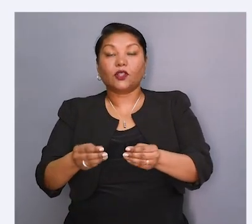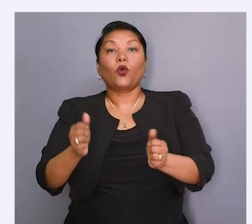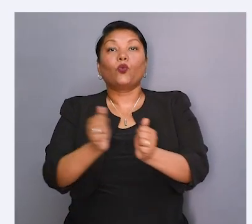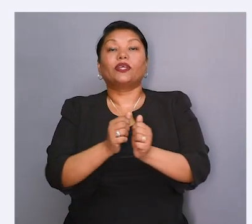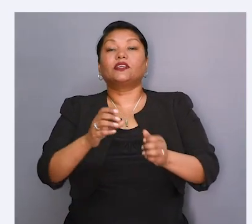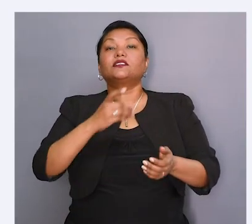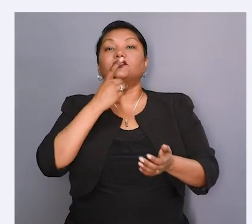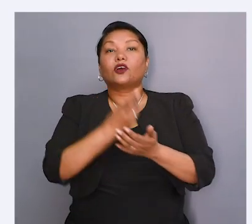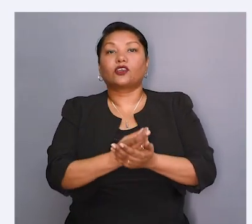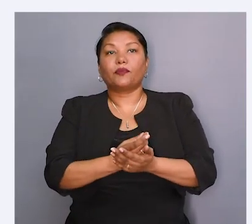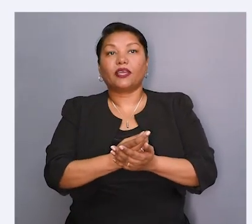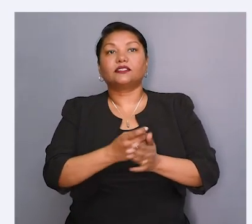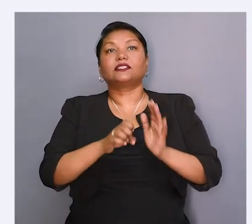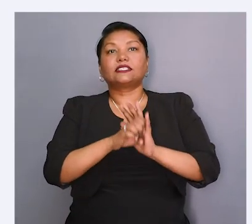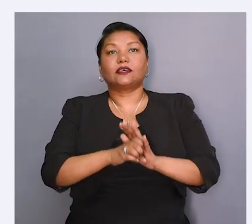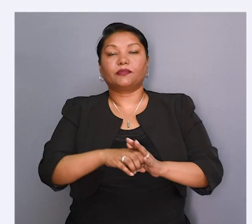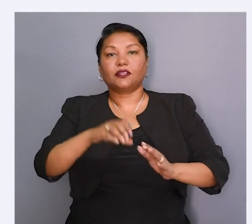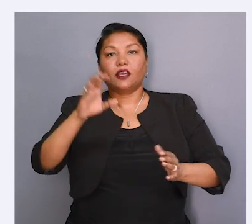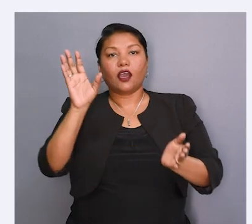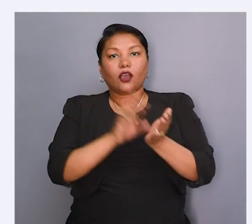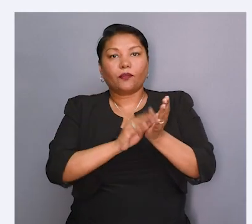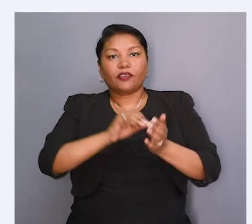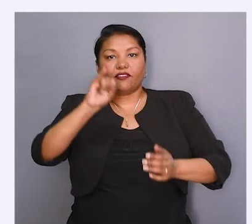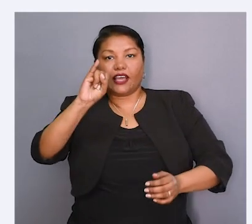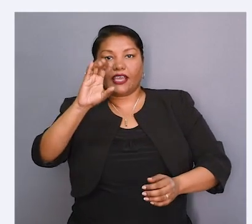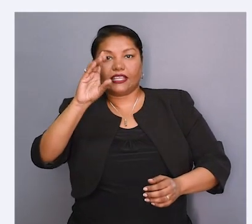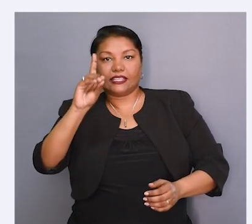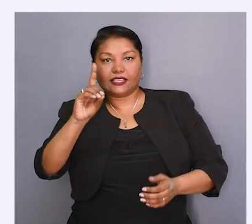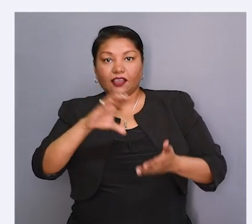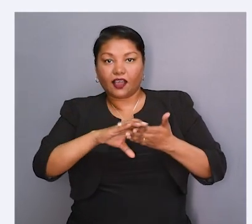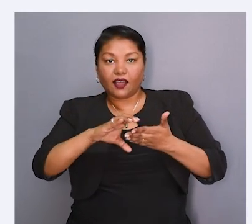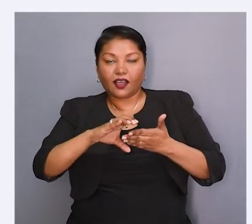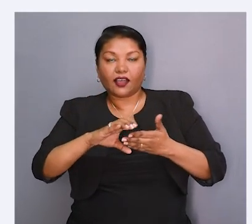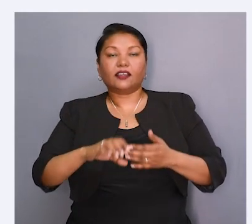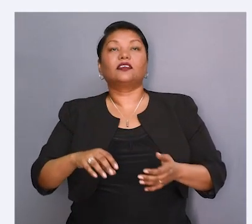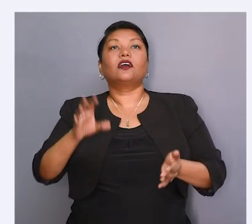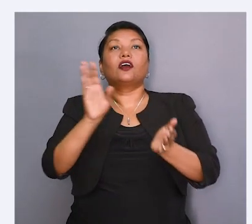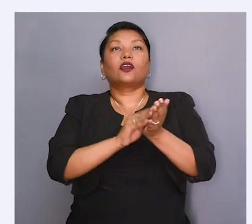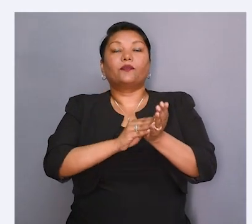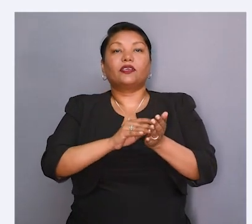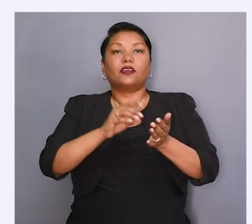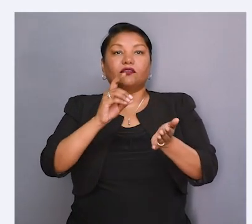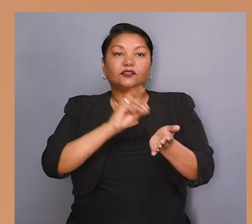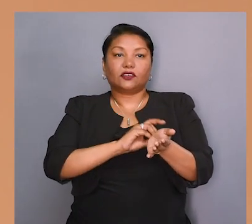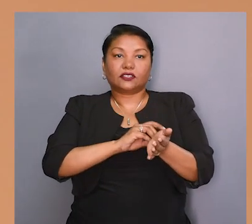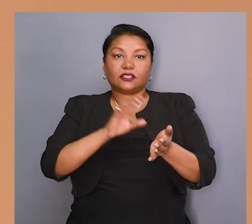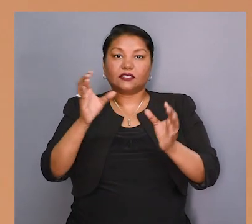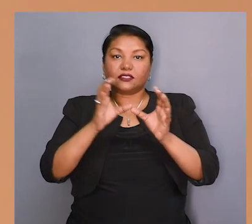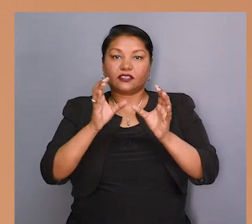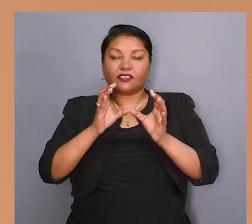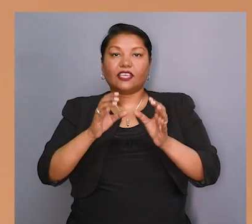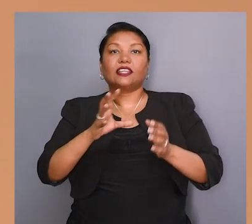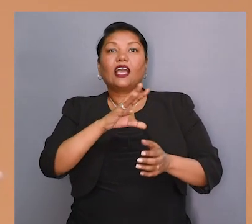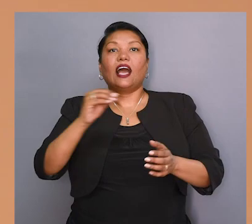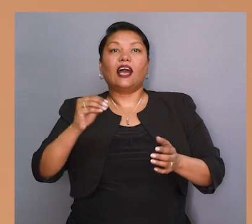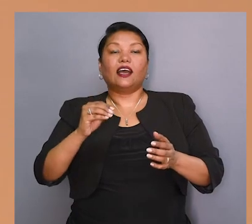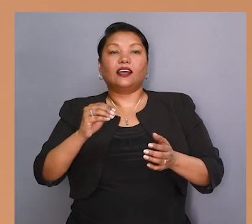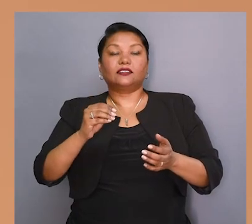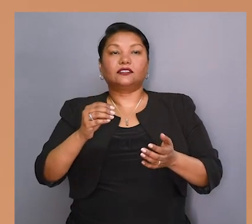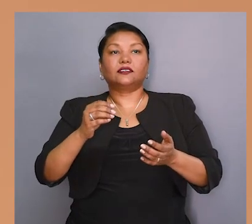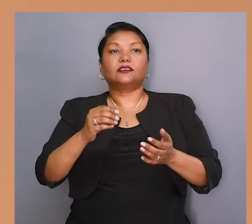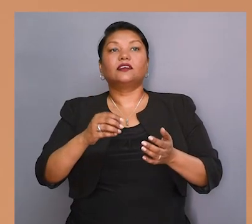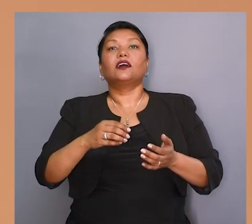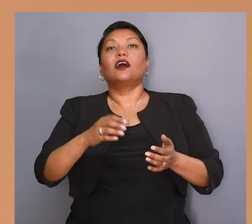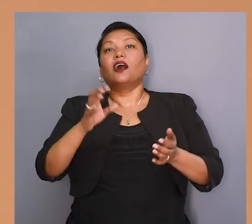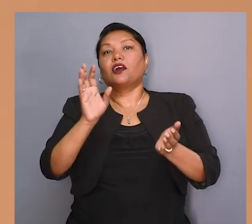relevant supporting documents, and those supporting documents would be your ID card, a copy of your ID card, a copy of your medical certificate, and